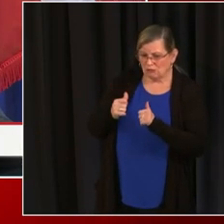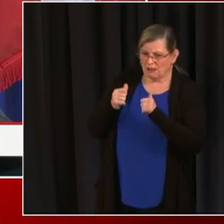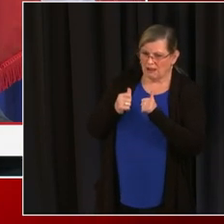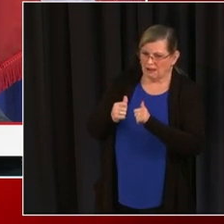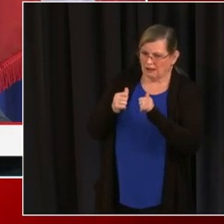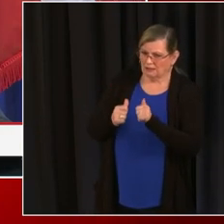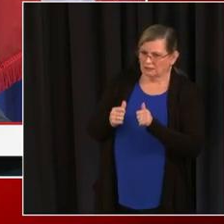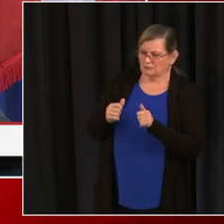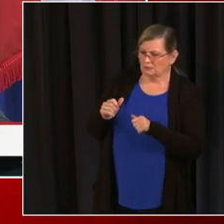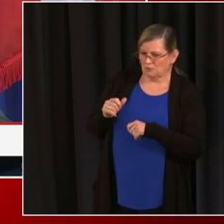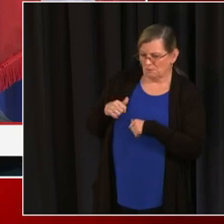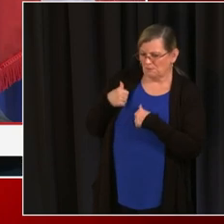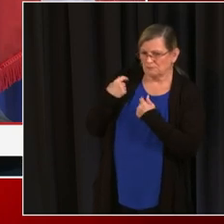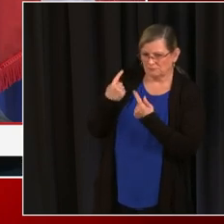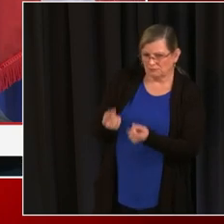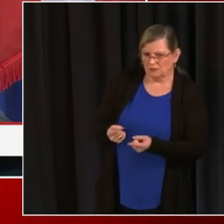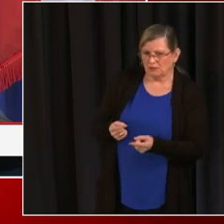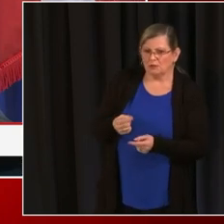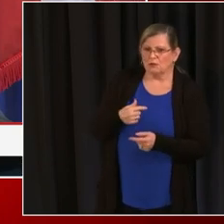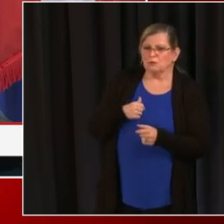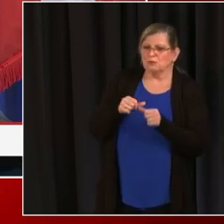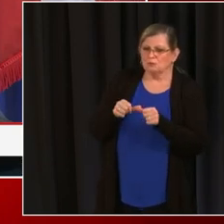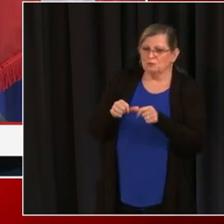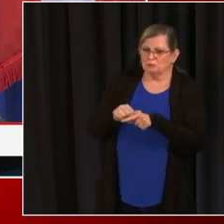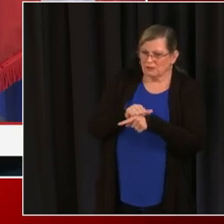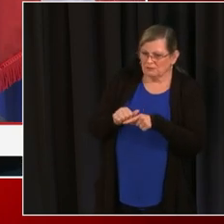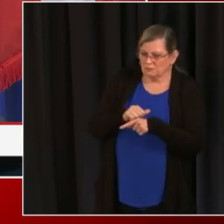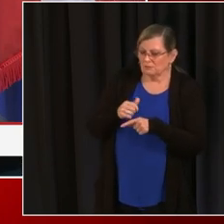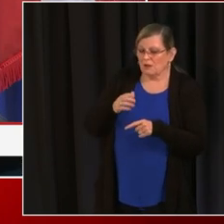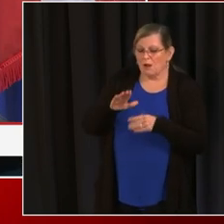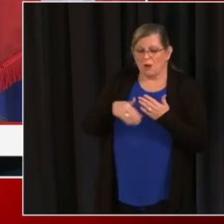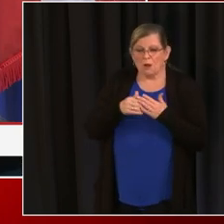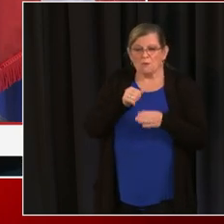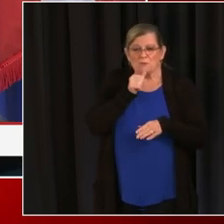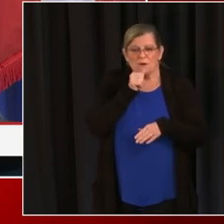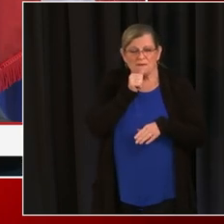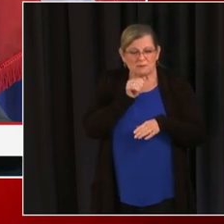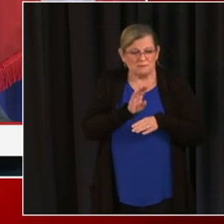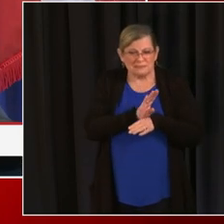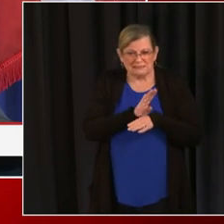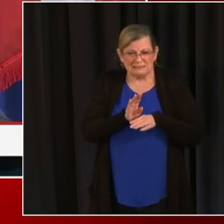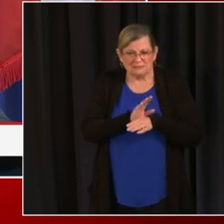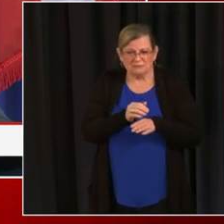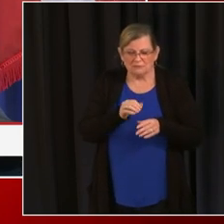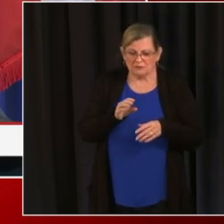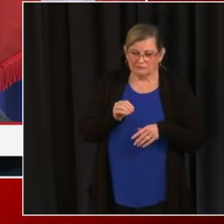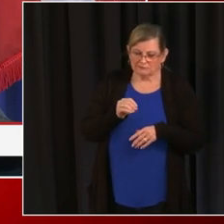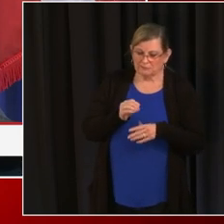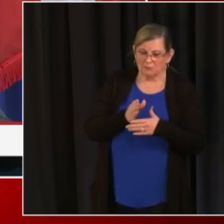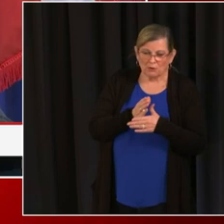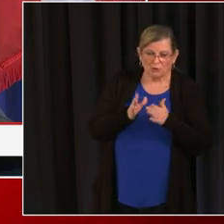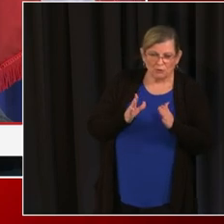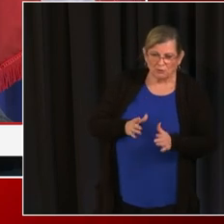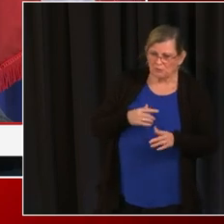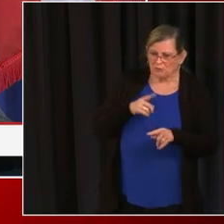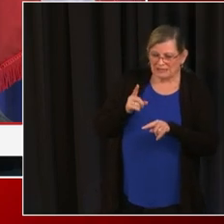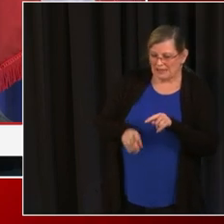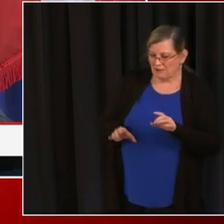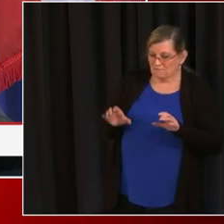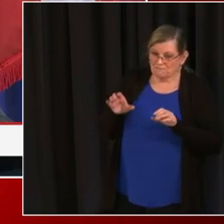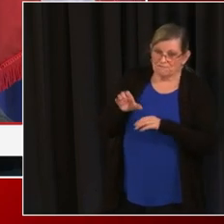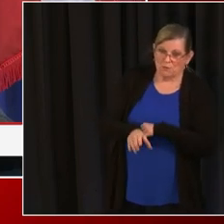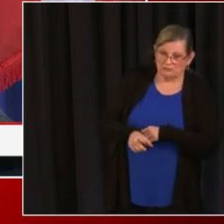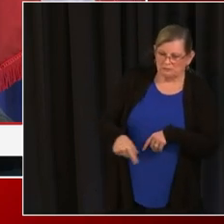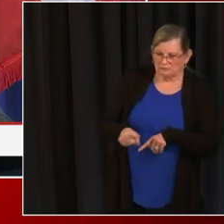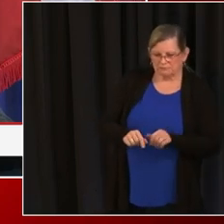continue to undergo that exercise, and we want all of our private sector partners to do the same. People, I'm